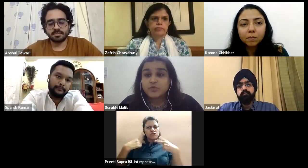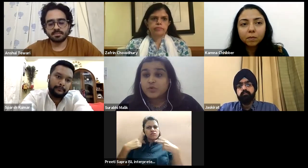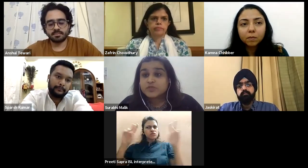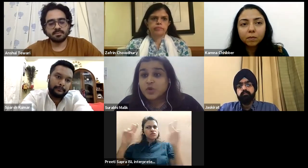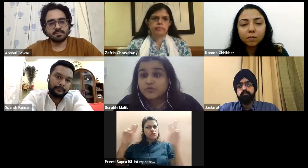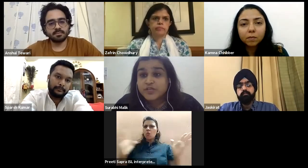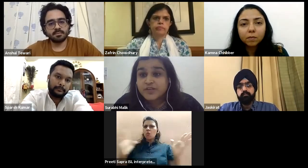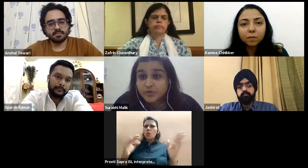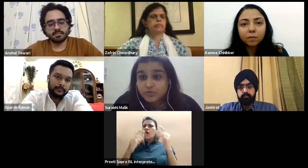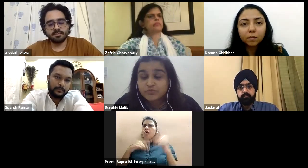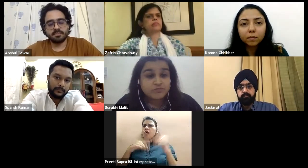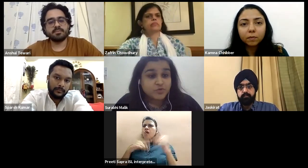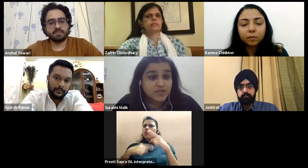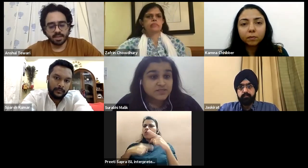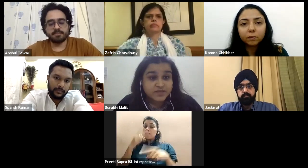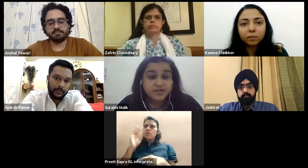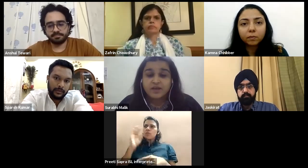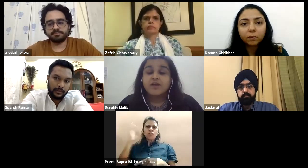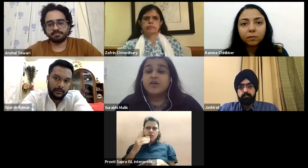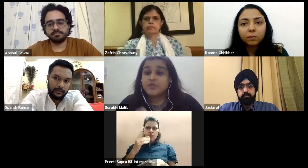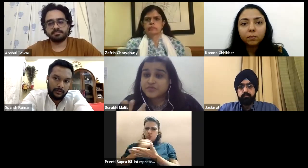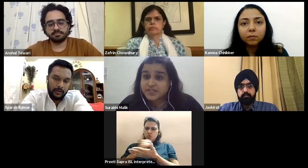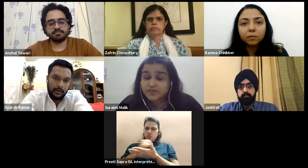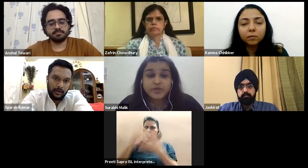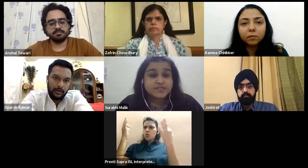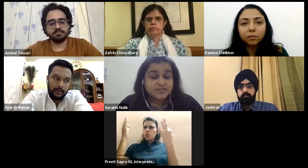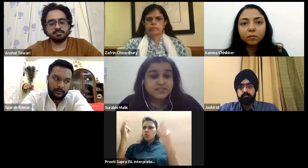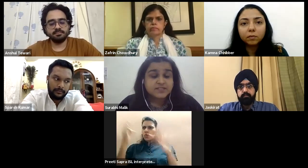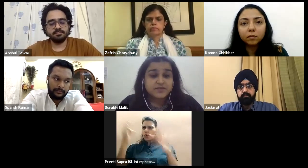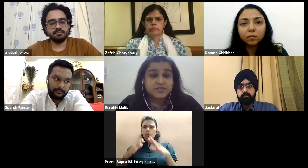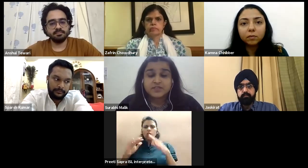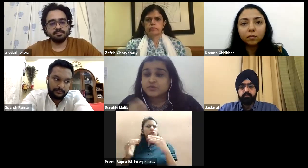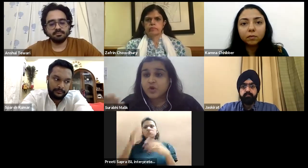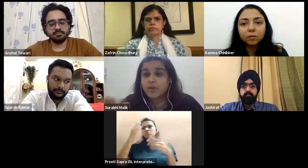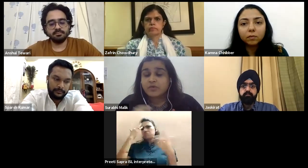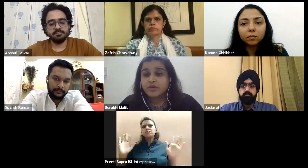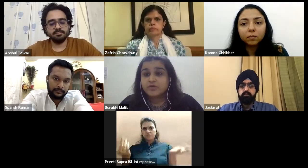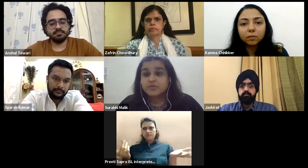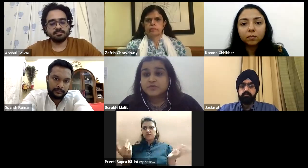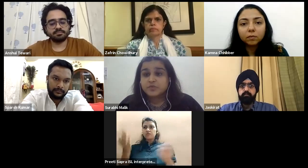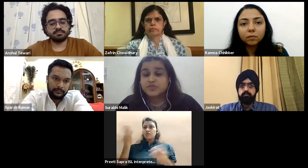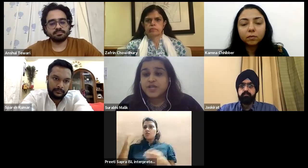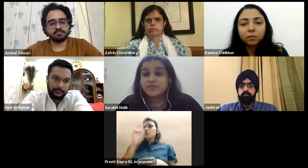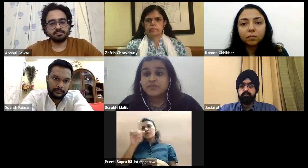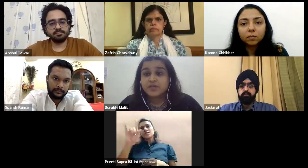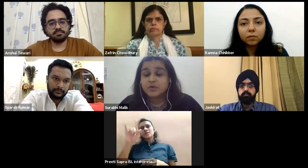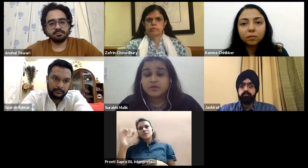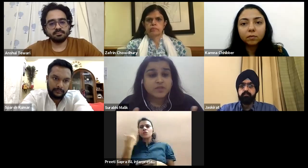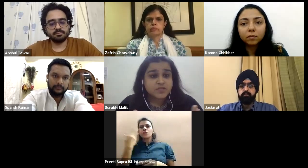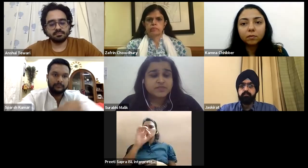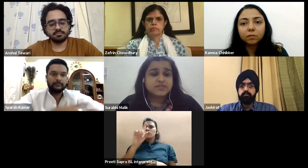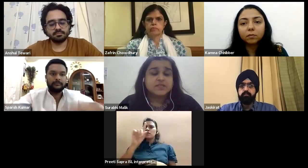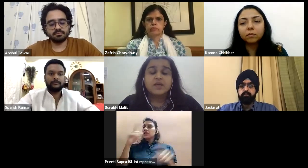information overload is not really new to us in India. We've seen that in 2016 and 17. You saw about misinformation having real